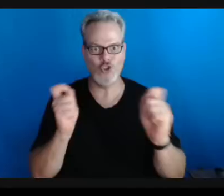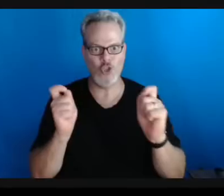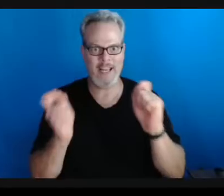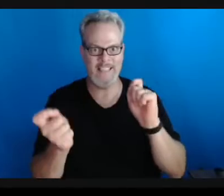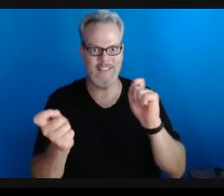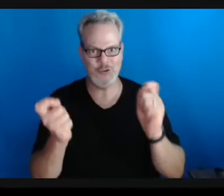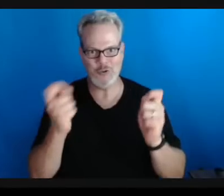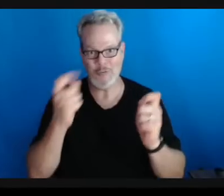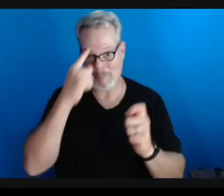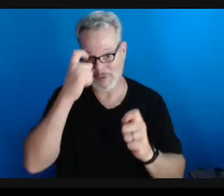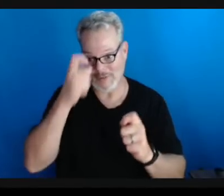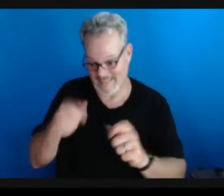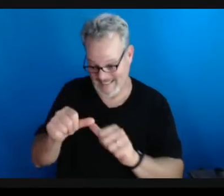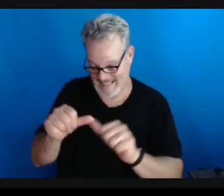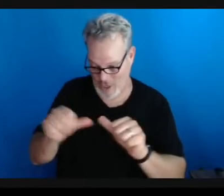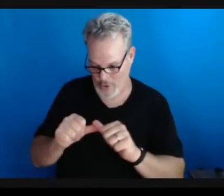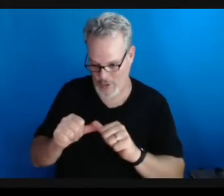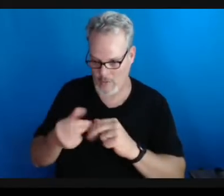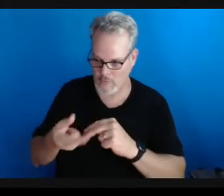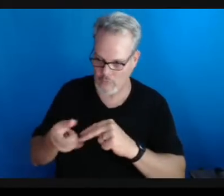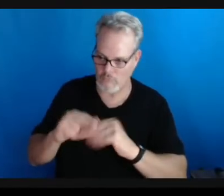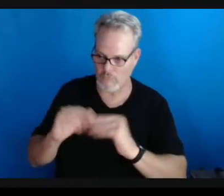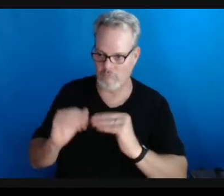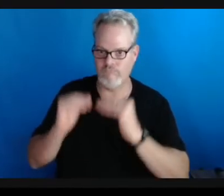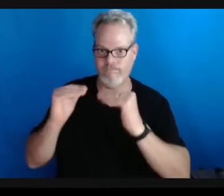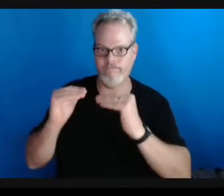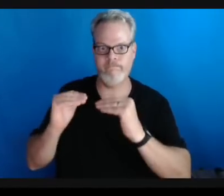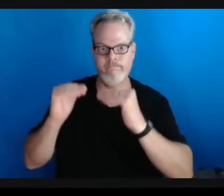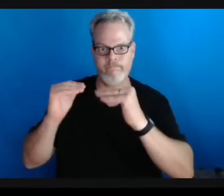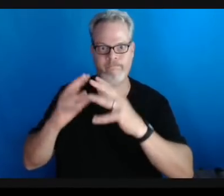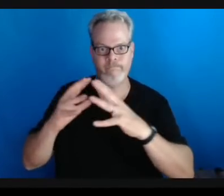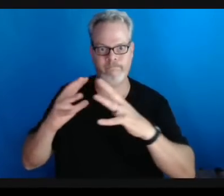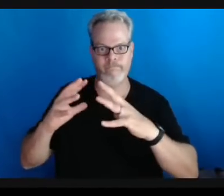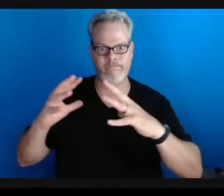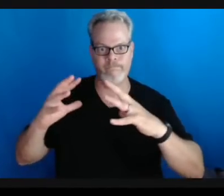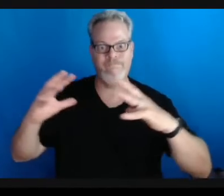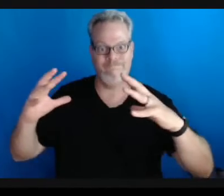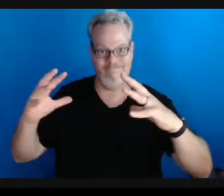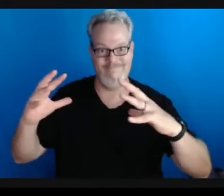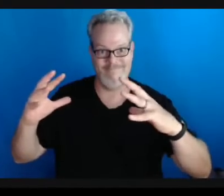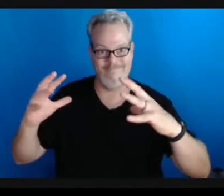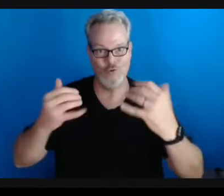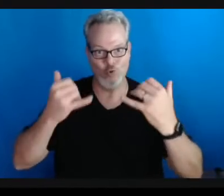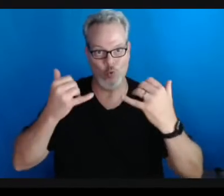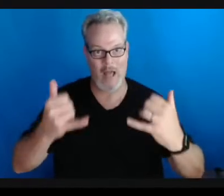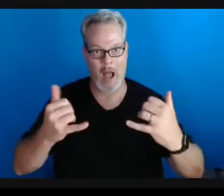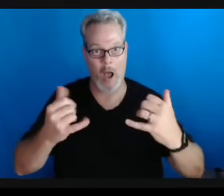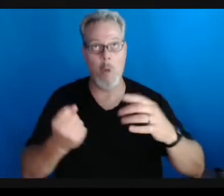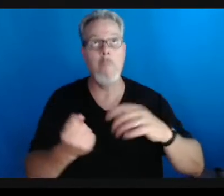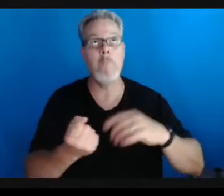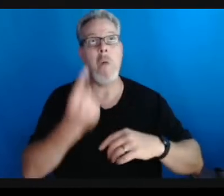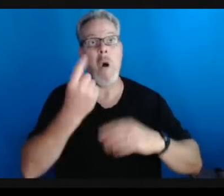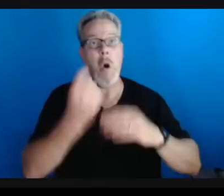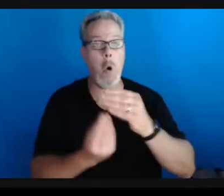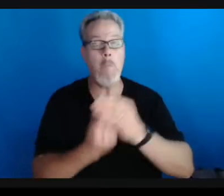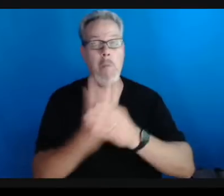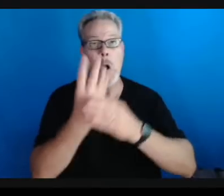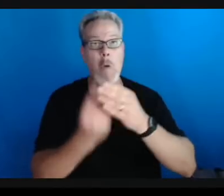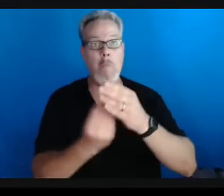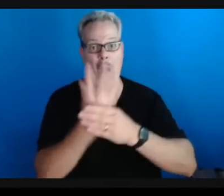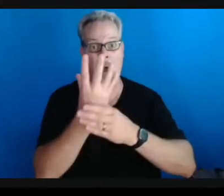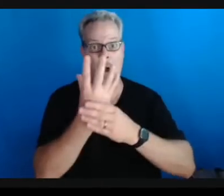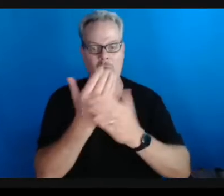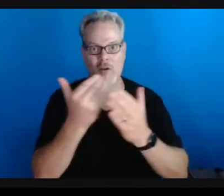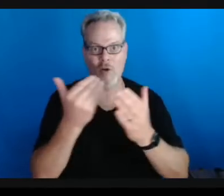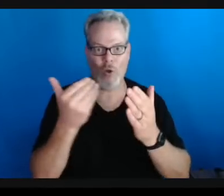been growing and getting higher over time. So that distance has been shrinking. And so now when it reaches the crater rim, it's only 500 feet as opposed to before. It might have been